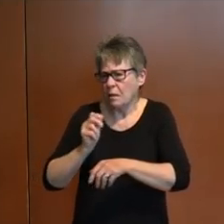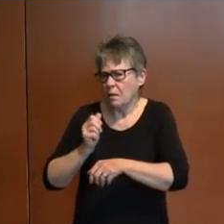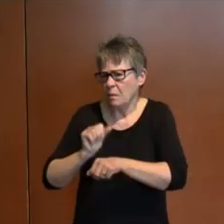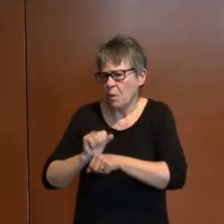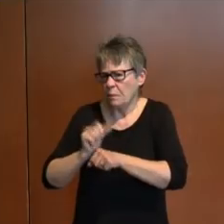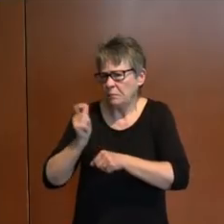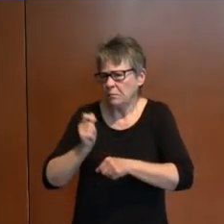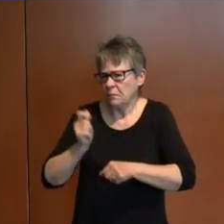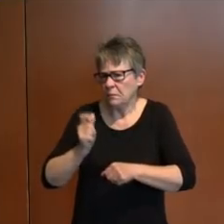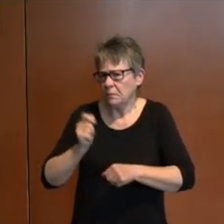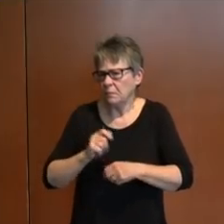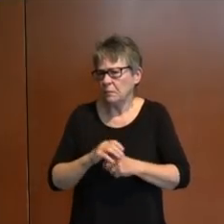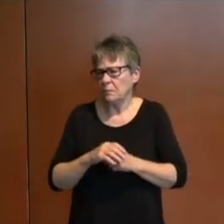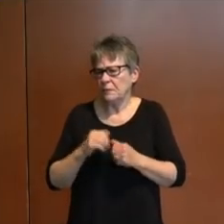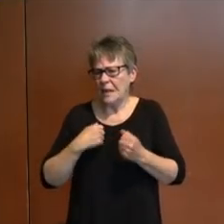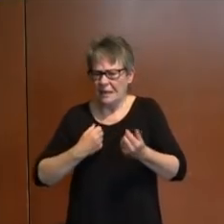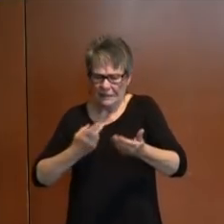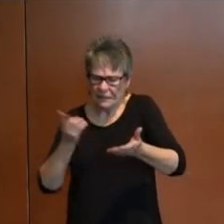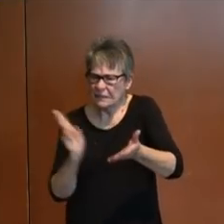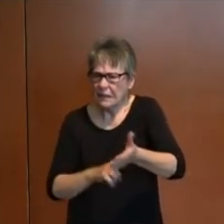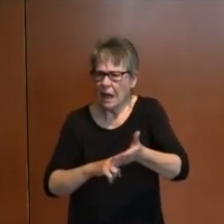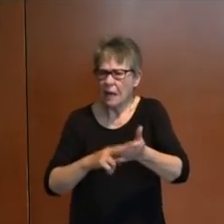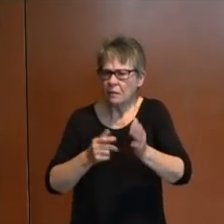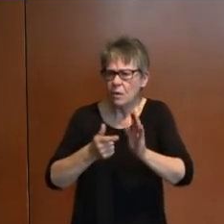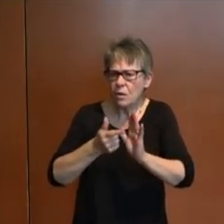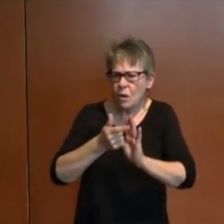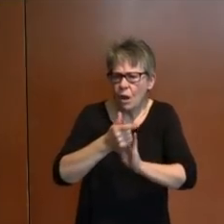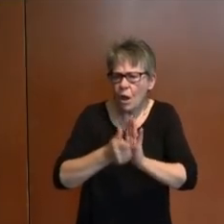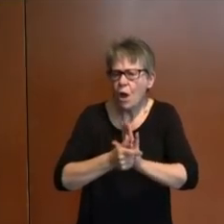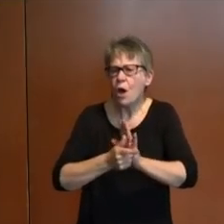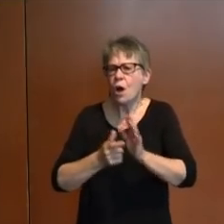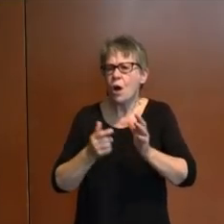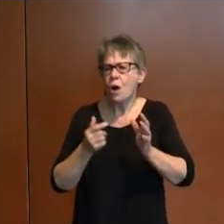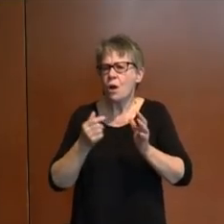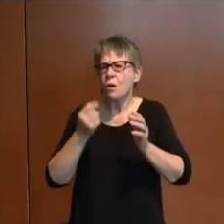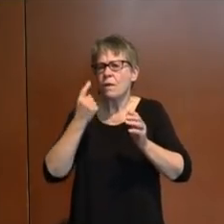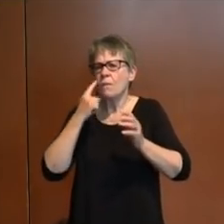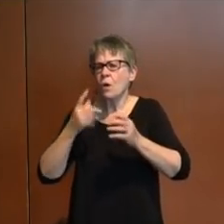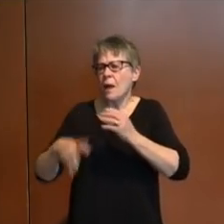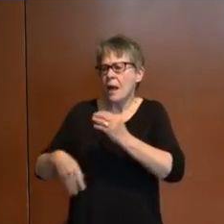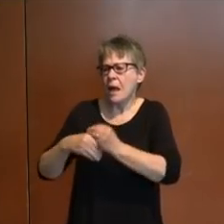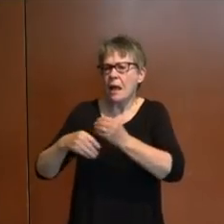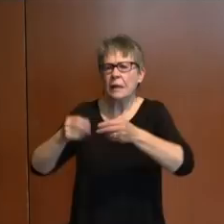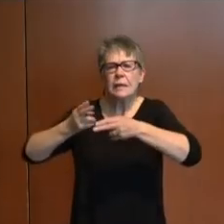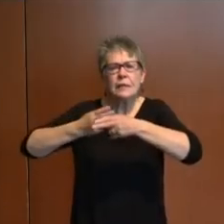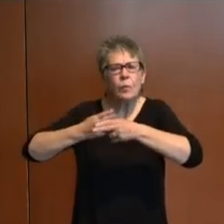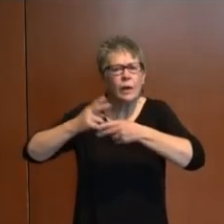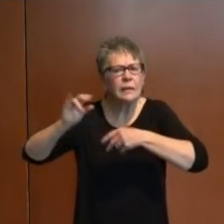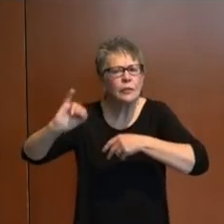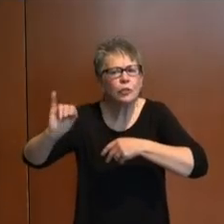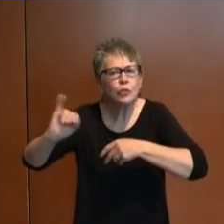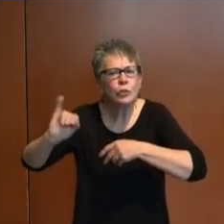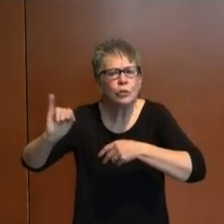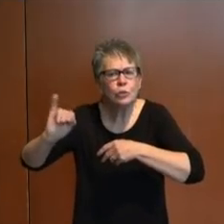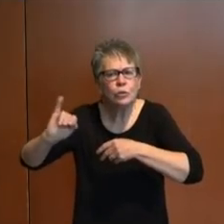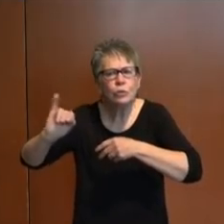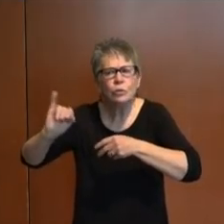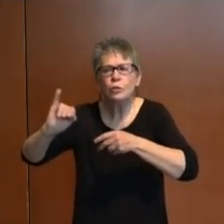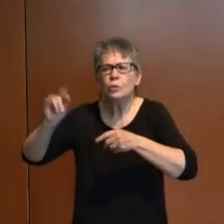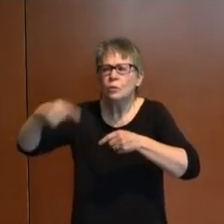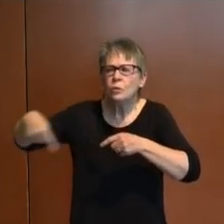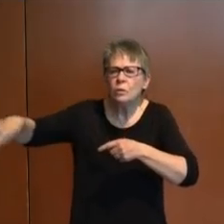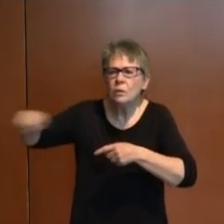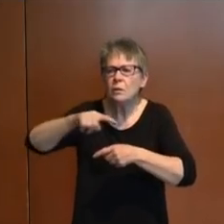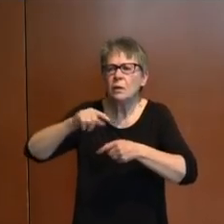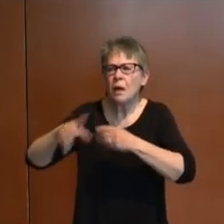and family leave insurance programs to provide more workers with access to paid leave benefits during